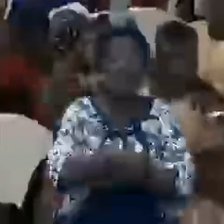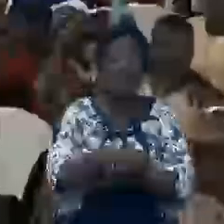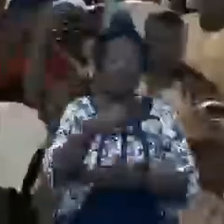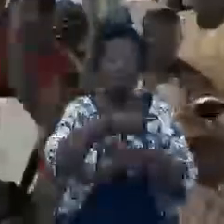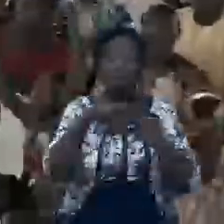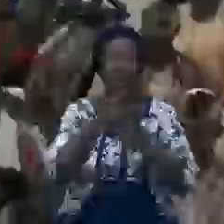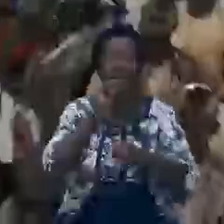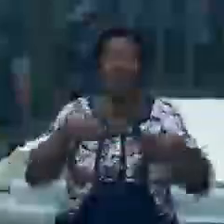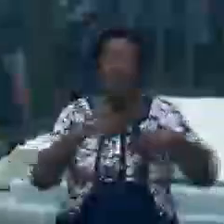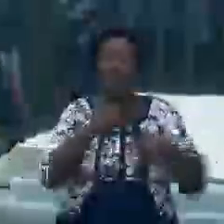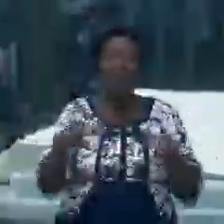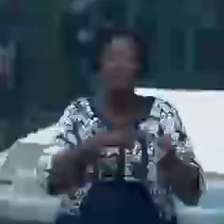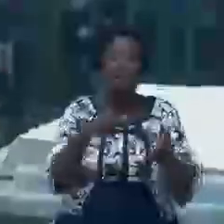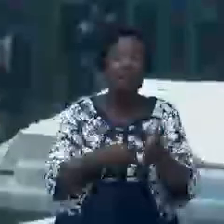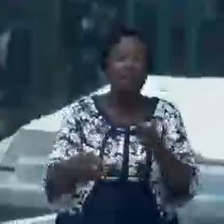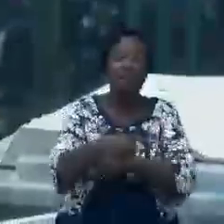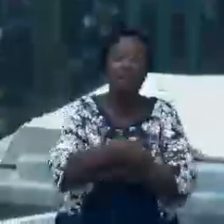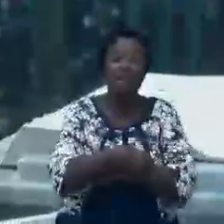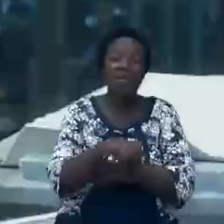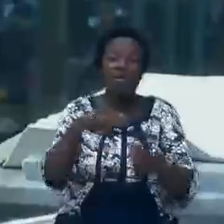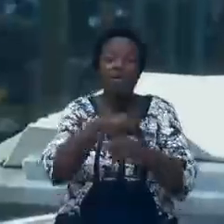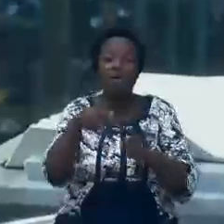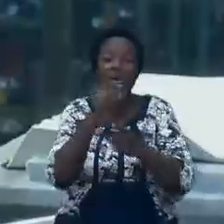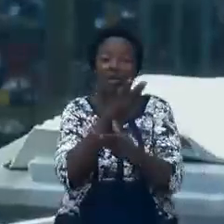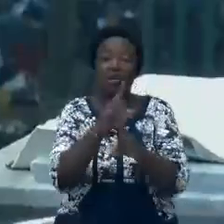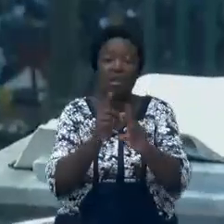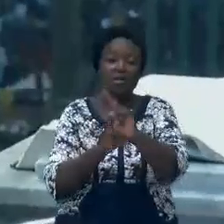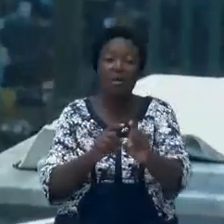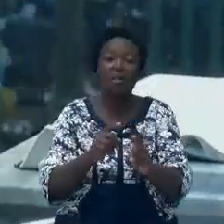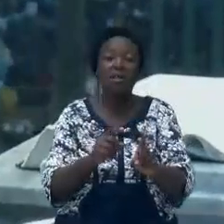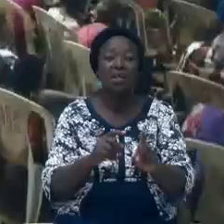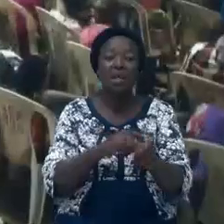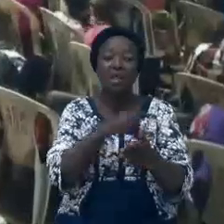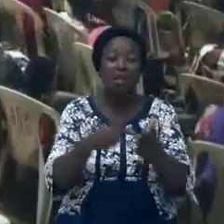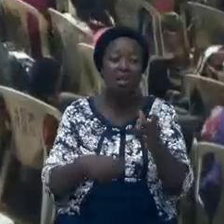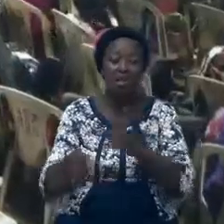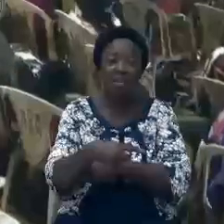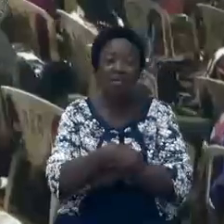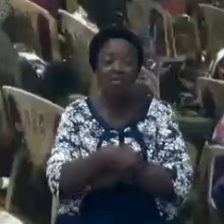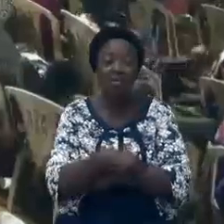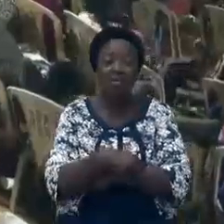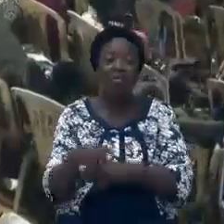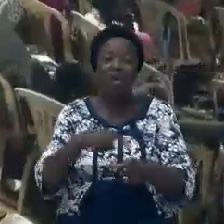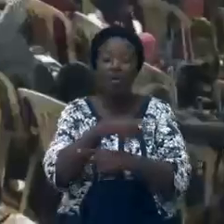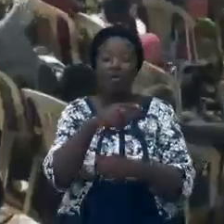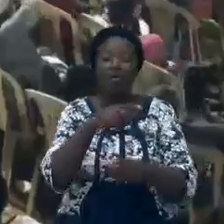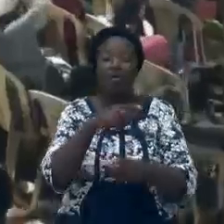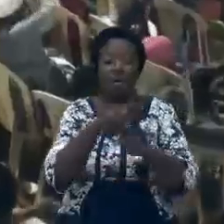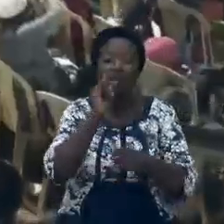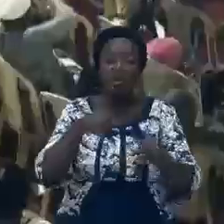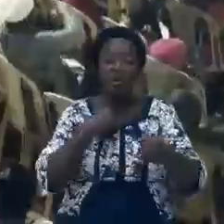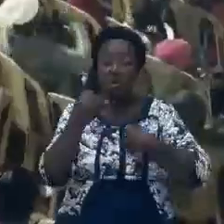your salvation? This day, when is your healing? This day, when is your